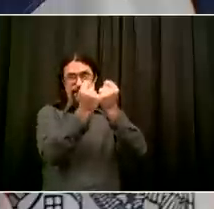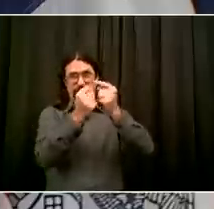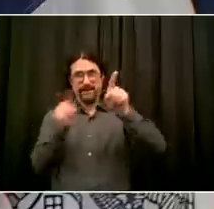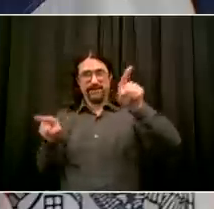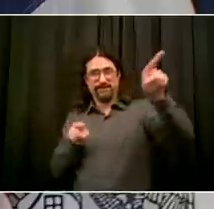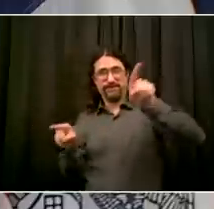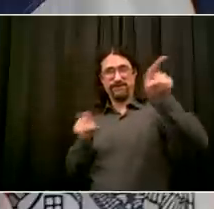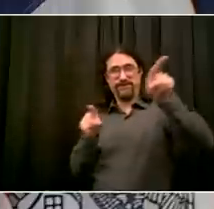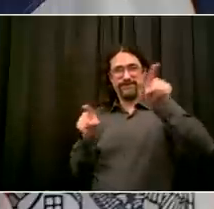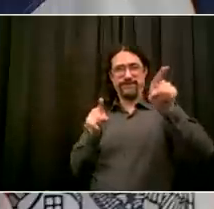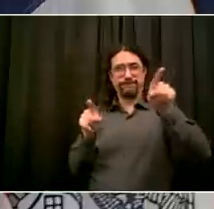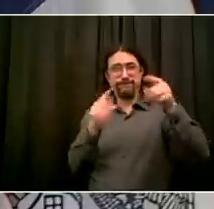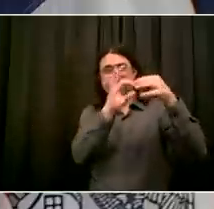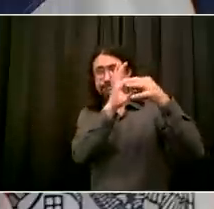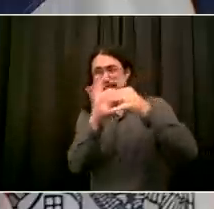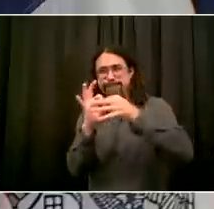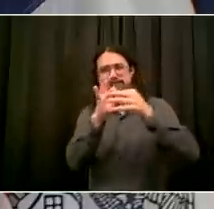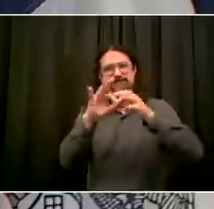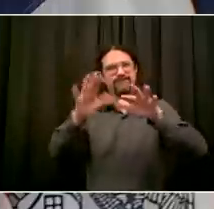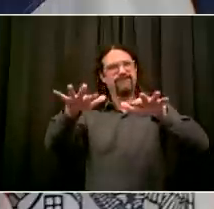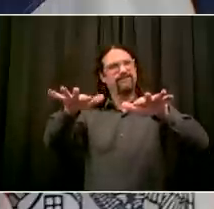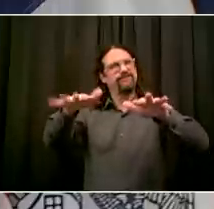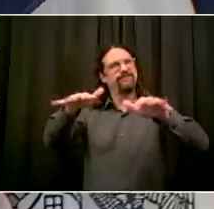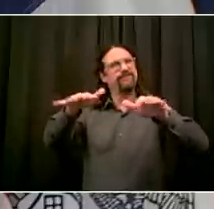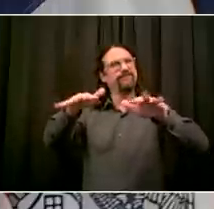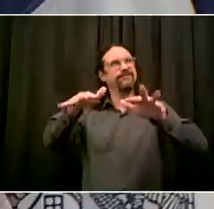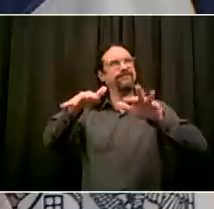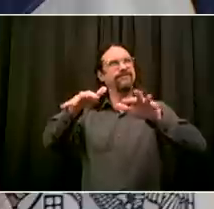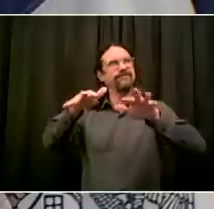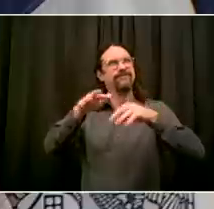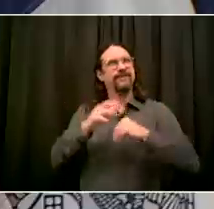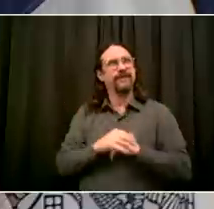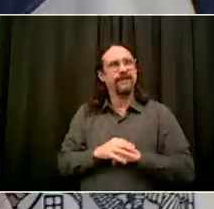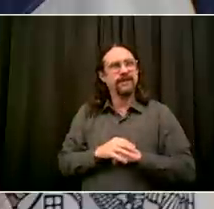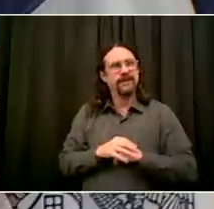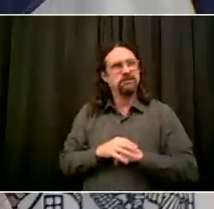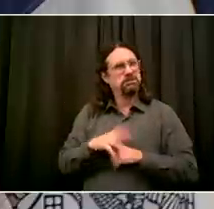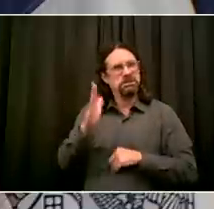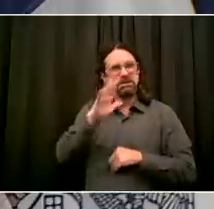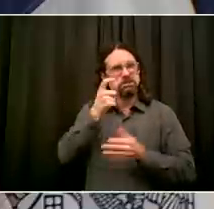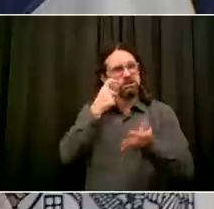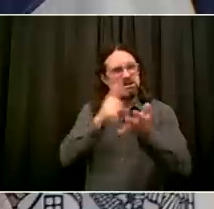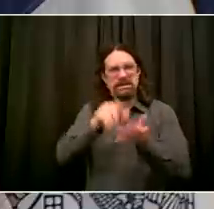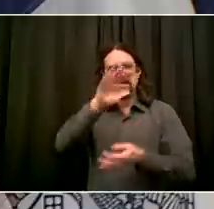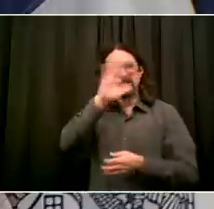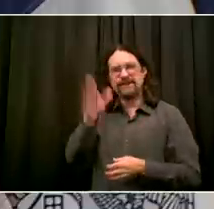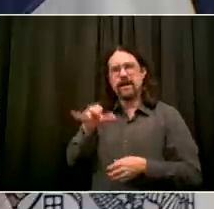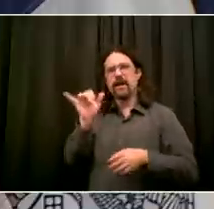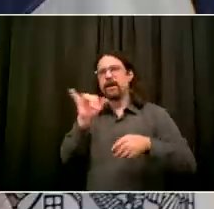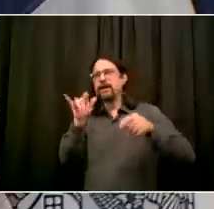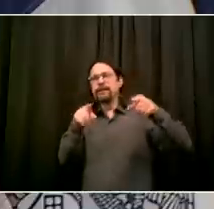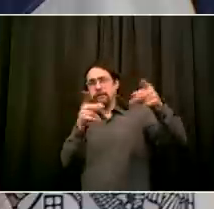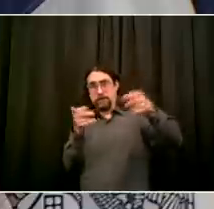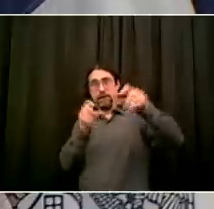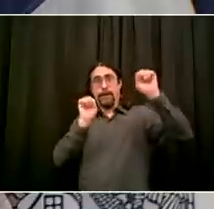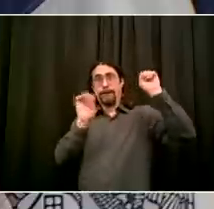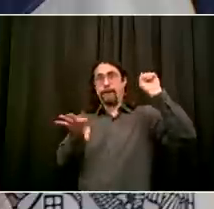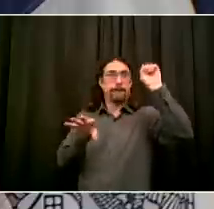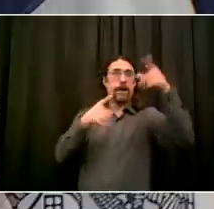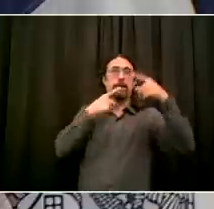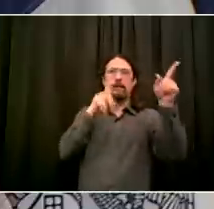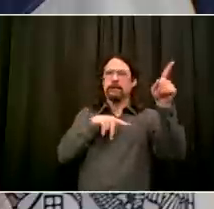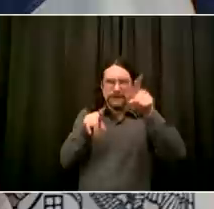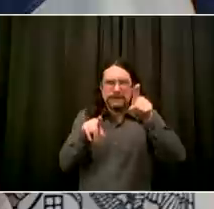might make this pandemic more problematic. Look, Henry, I think it's pretty